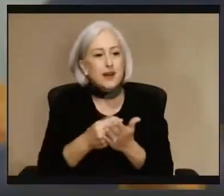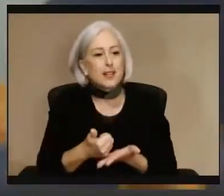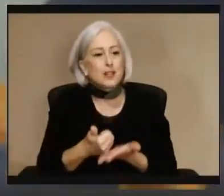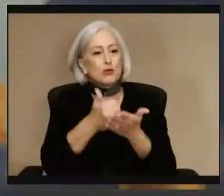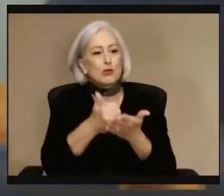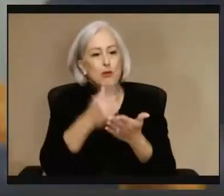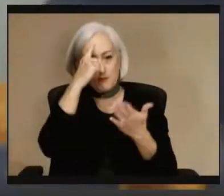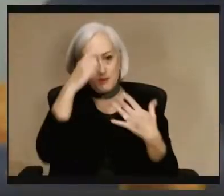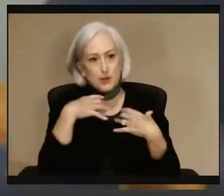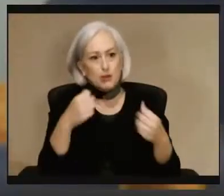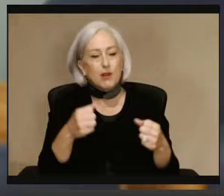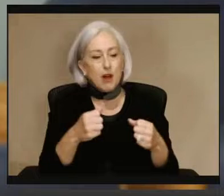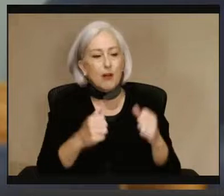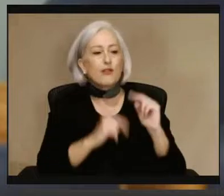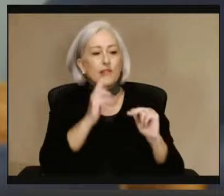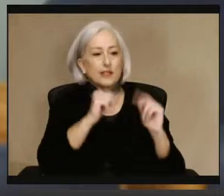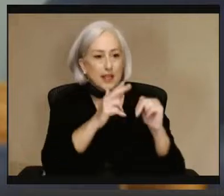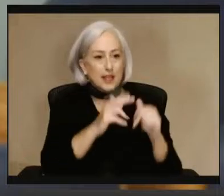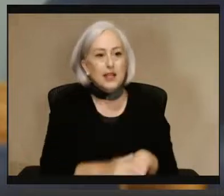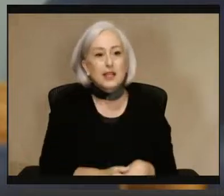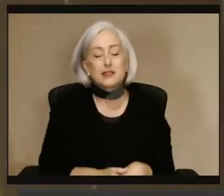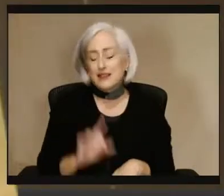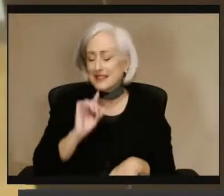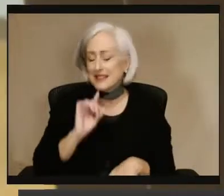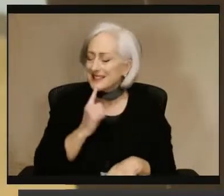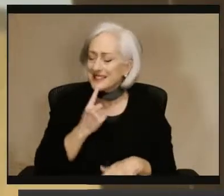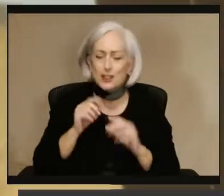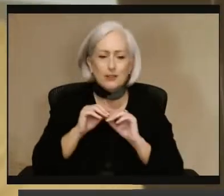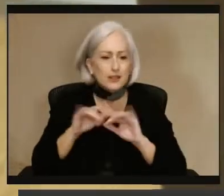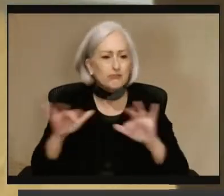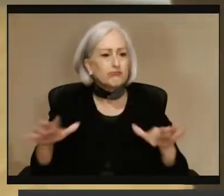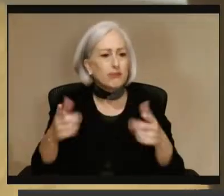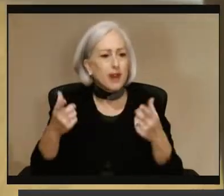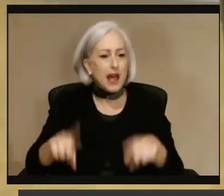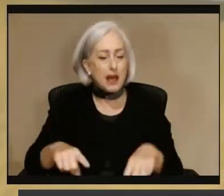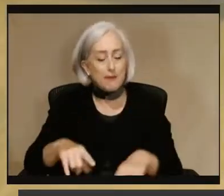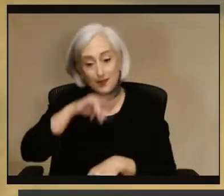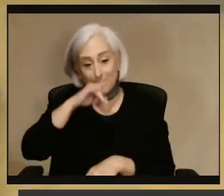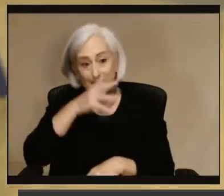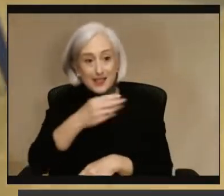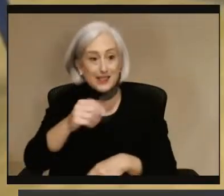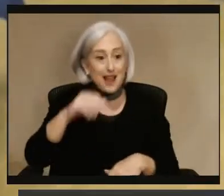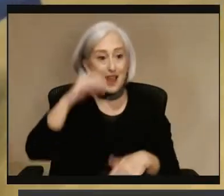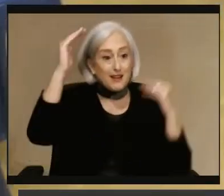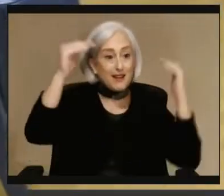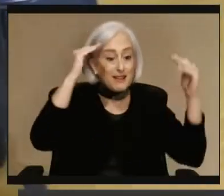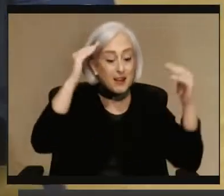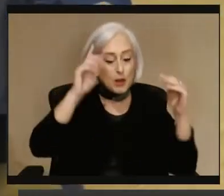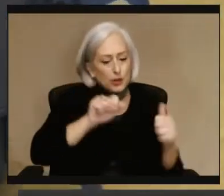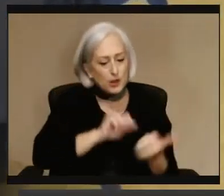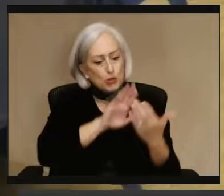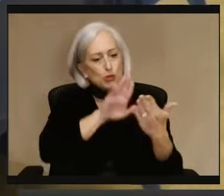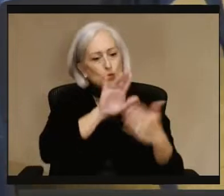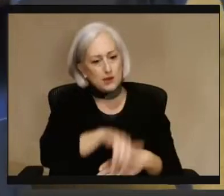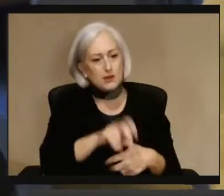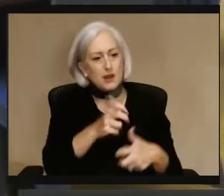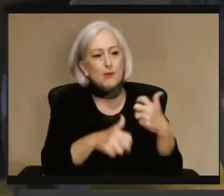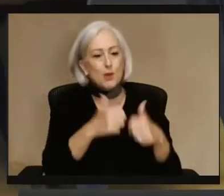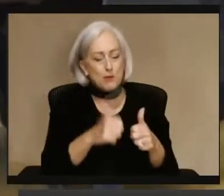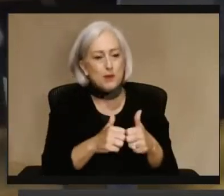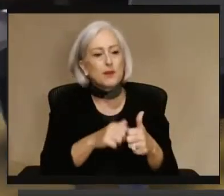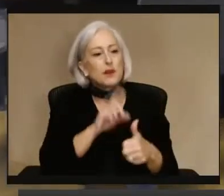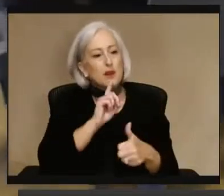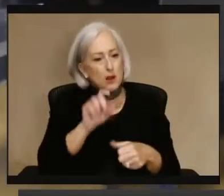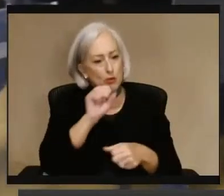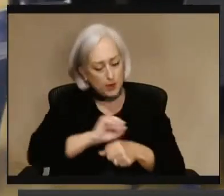It's happening both with kids and adults, and we need to address it. And we are working really hard to do